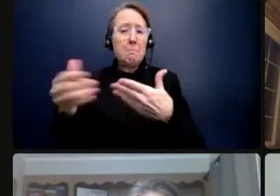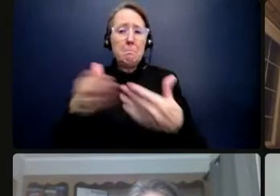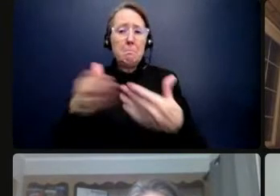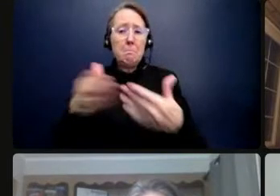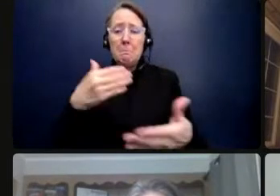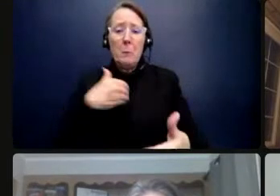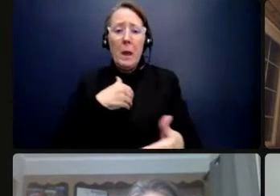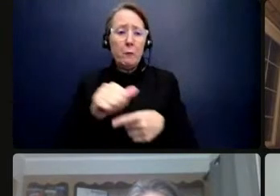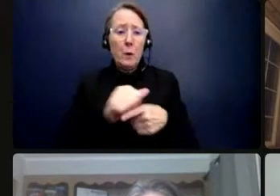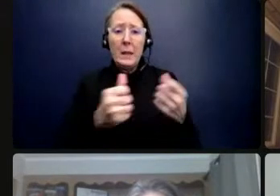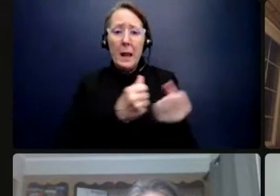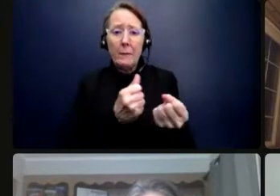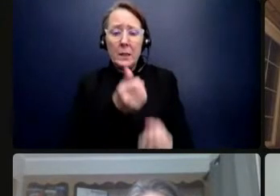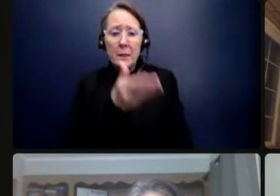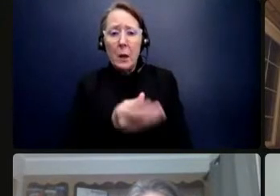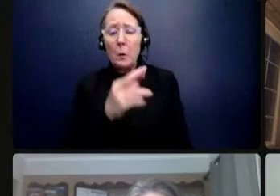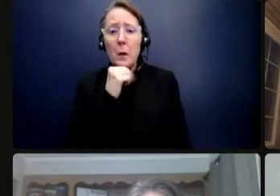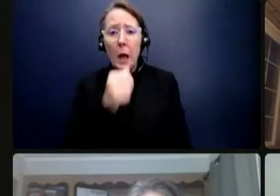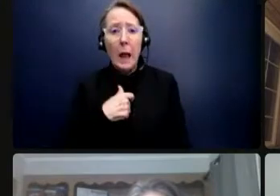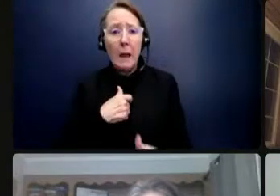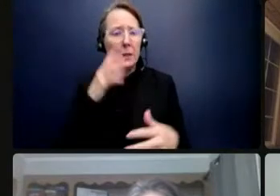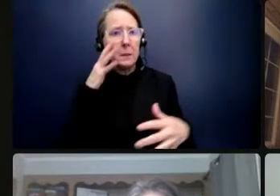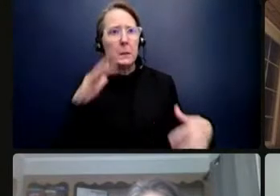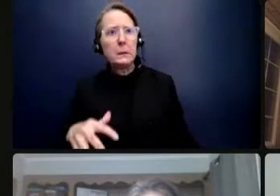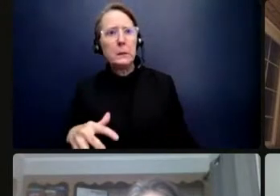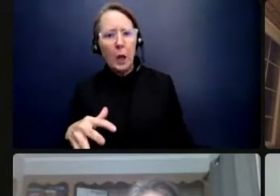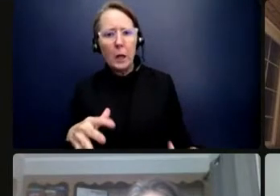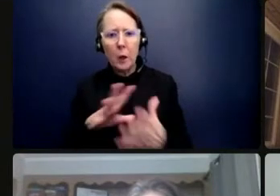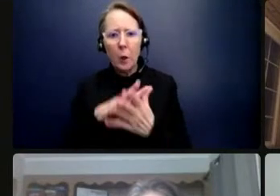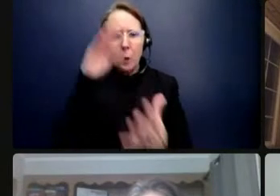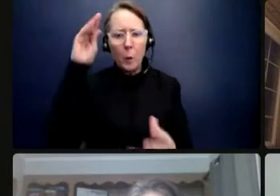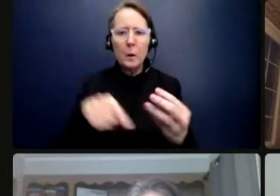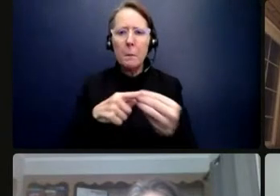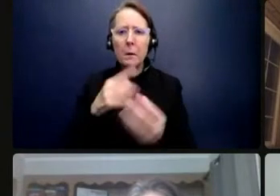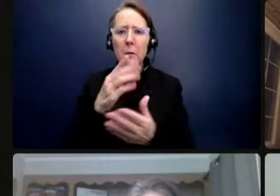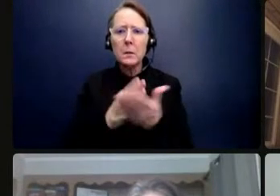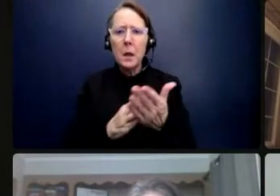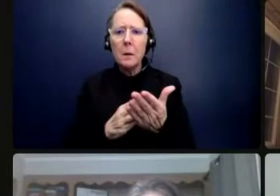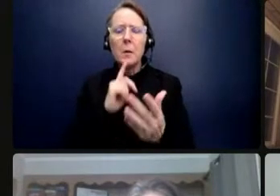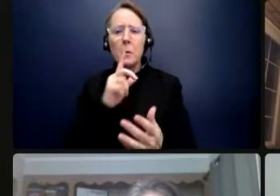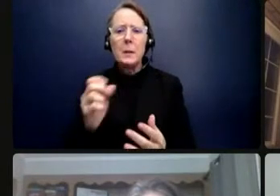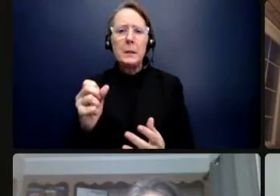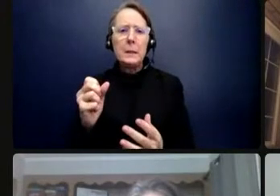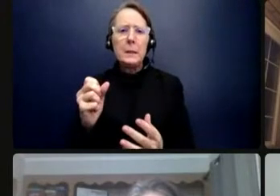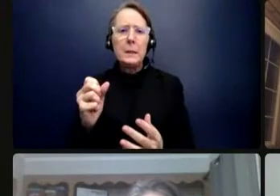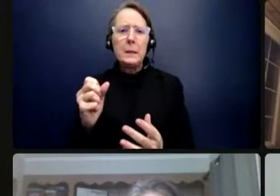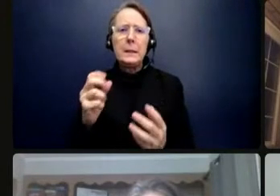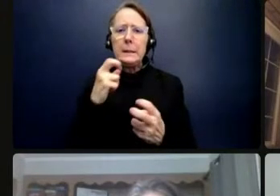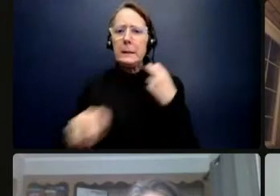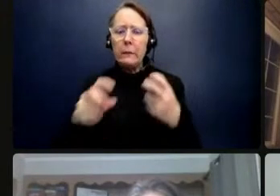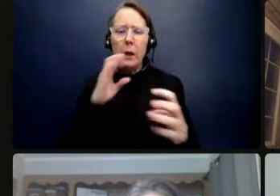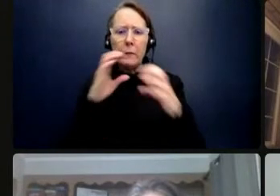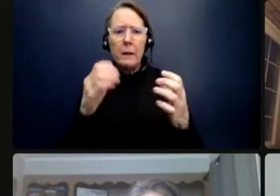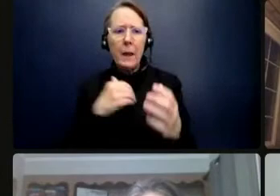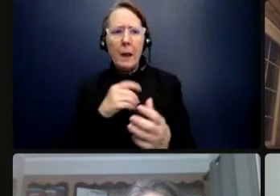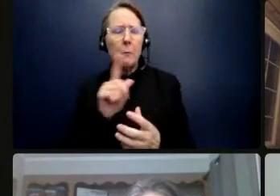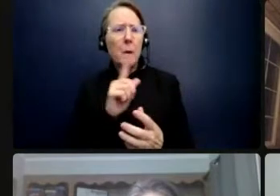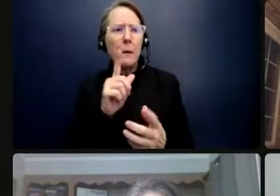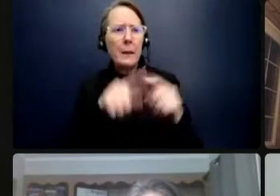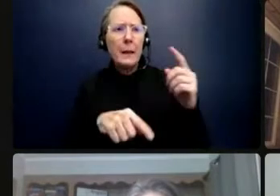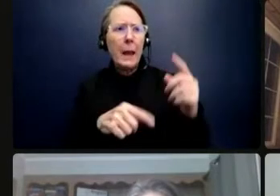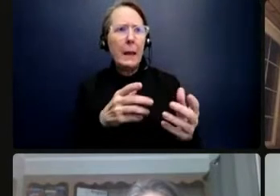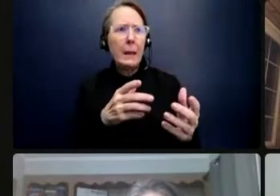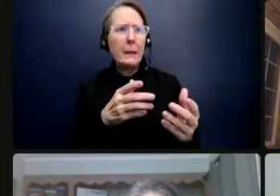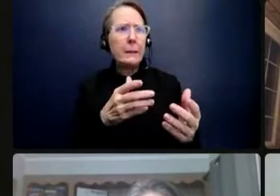there. I've been just struck as I learn about some of the really tough conversations they have where they're unable to make progress.